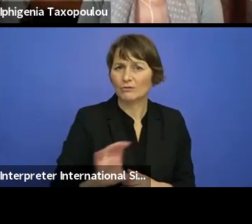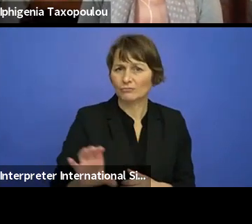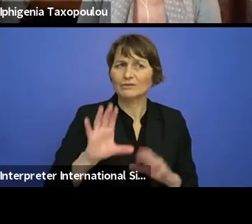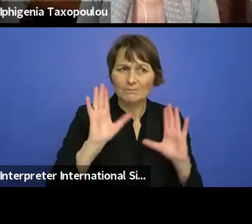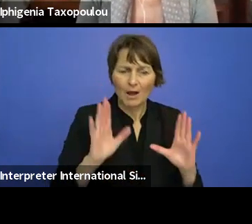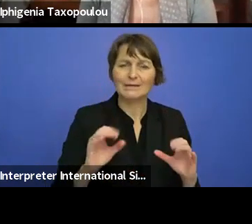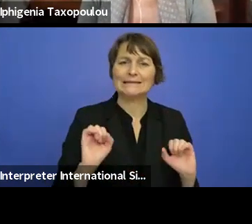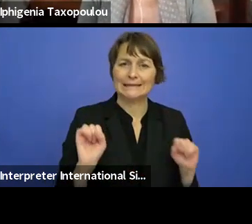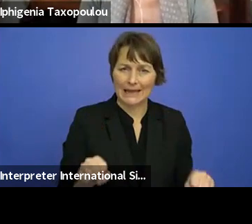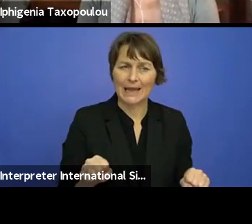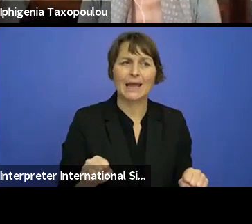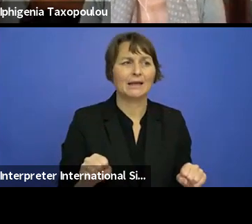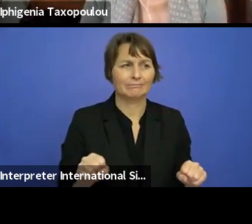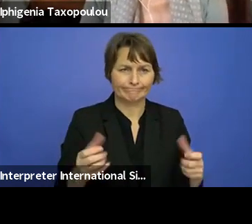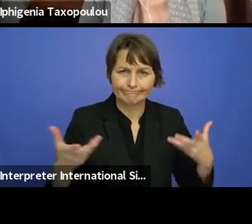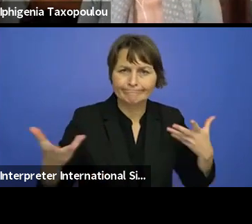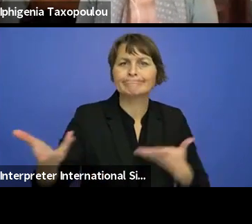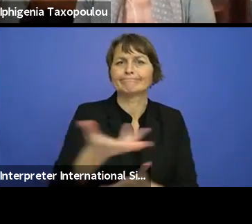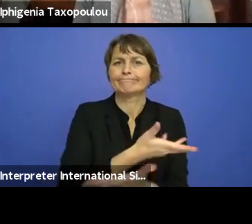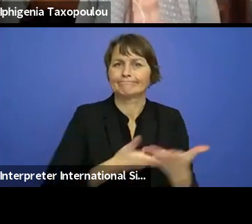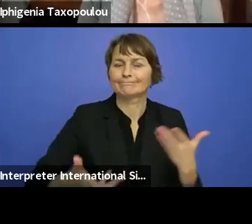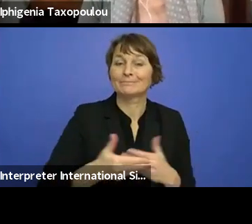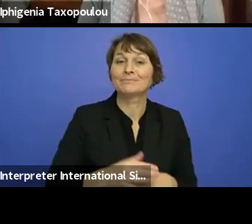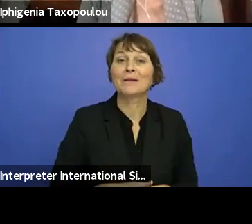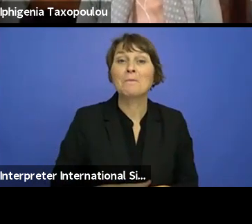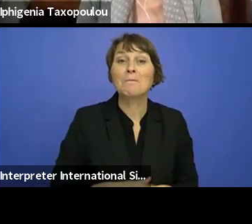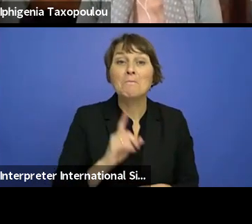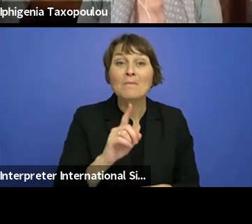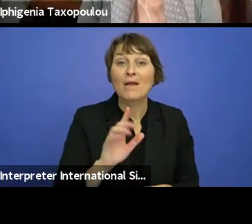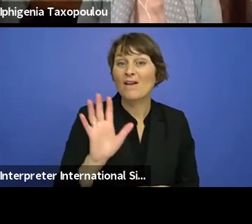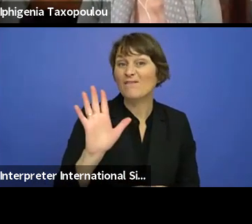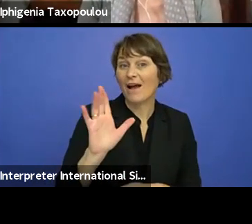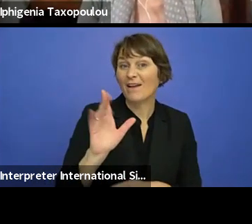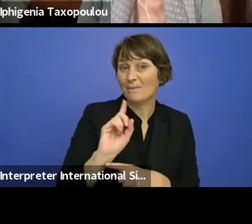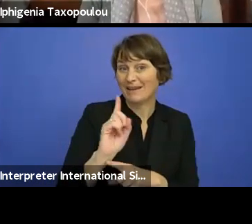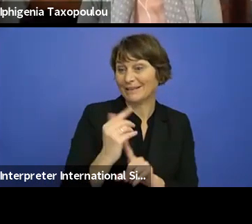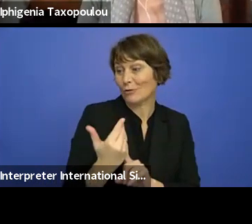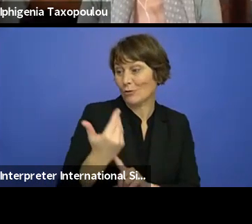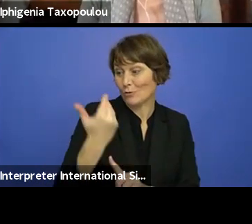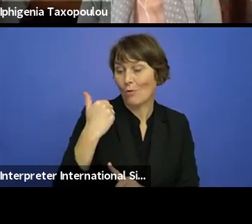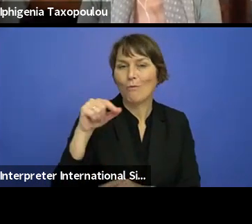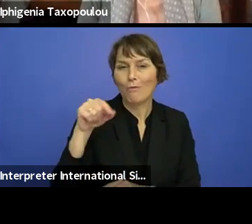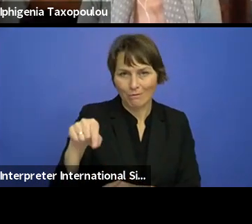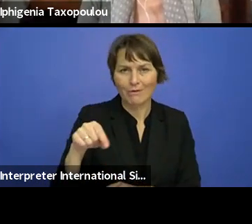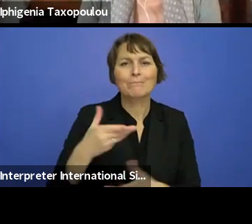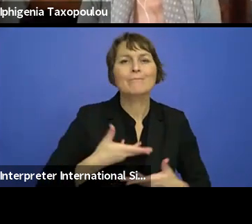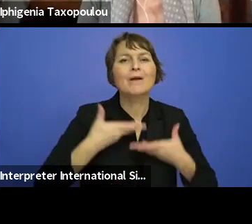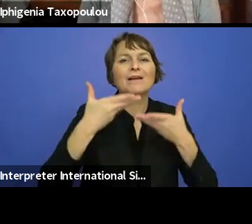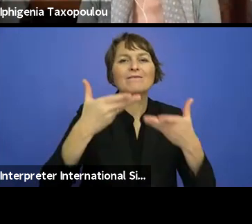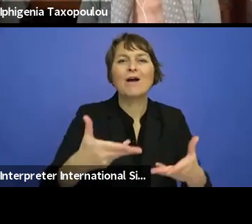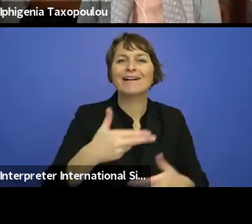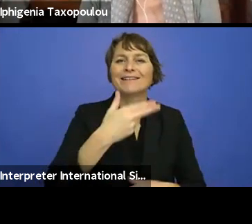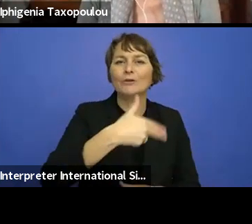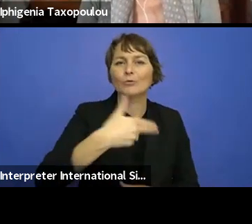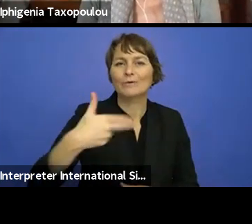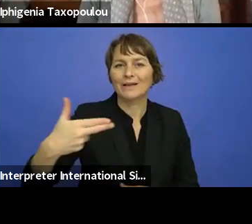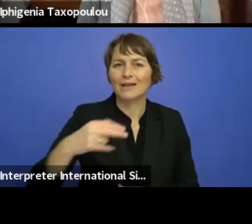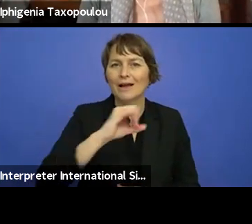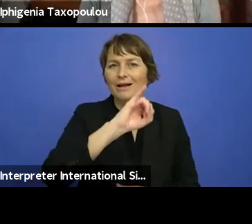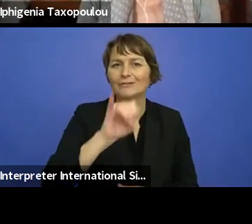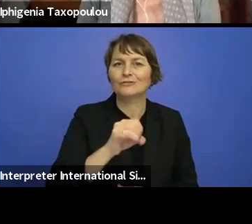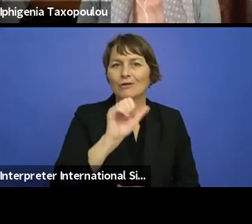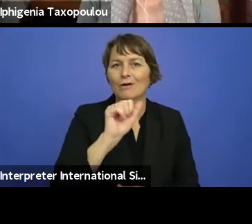just invited 5 minutes ago from the Jakarta Art Council if I could make a video about the work which I've done in Germany. So